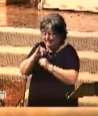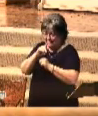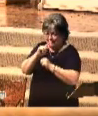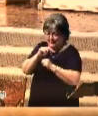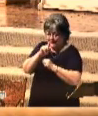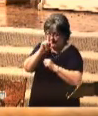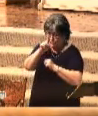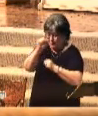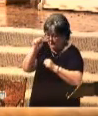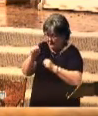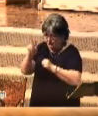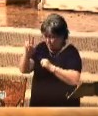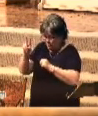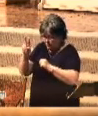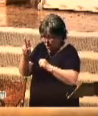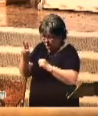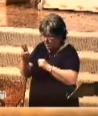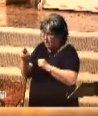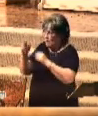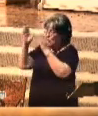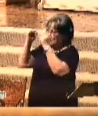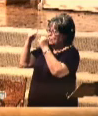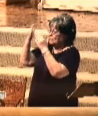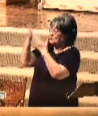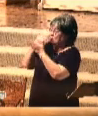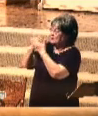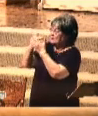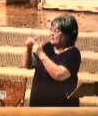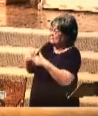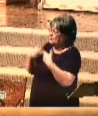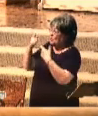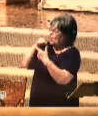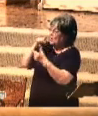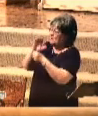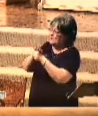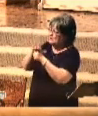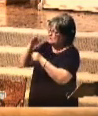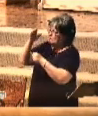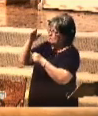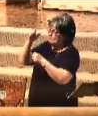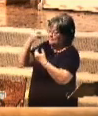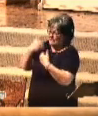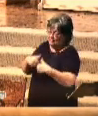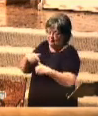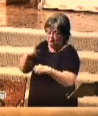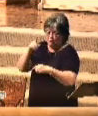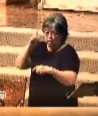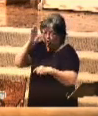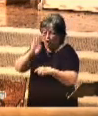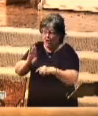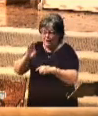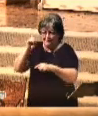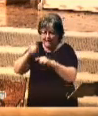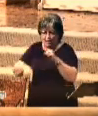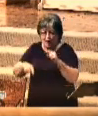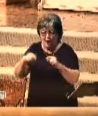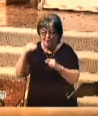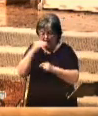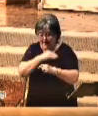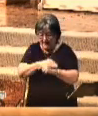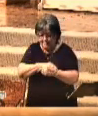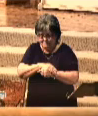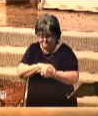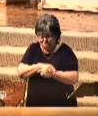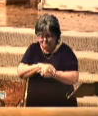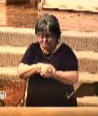life, which God, that cannot lie, promised before the world began. God cannot lie.